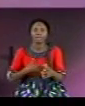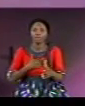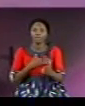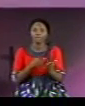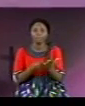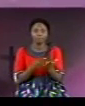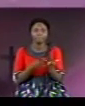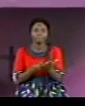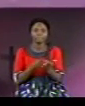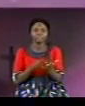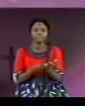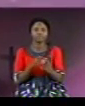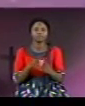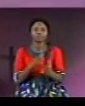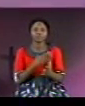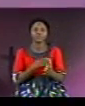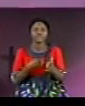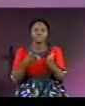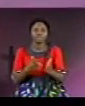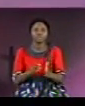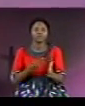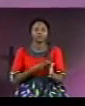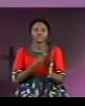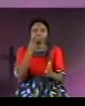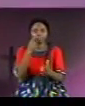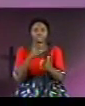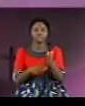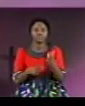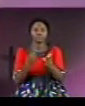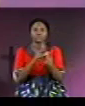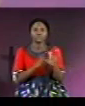check up, and let us see what the Lord has done for you.